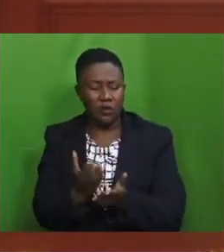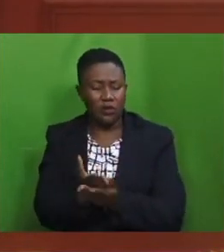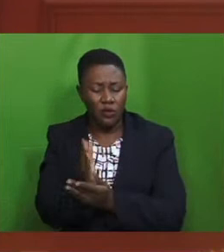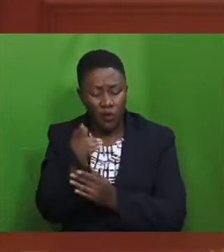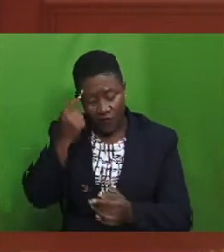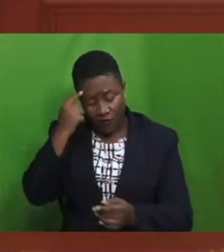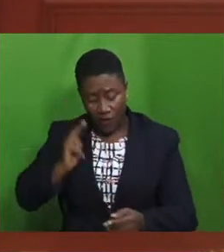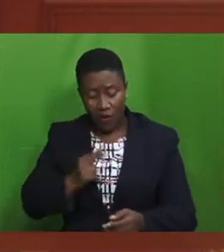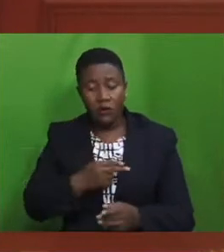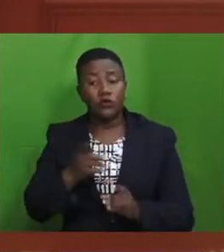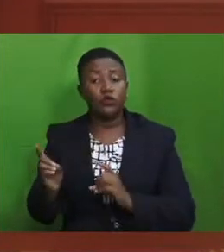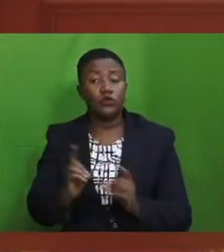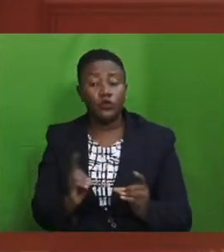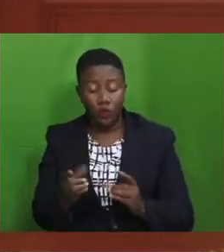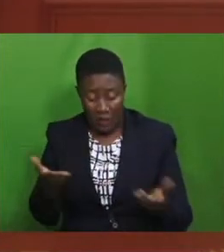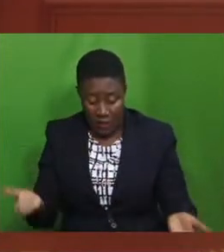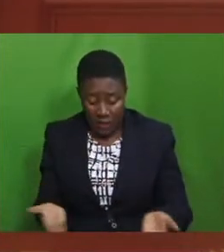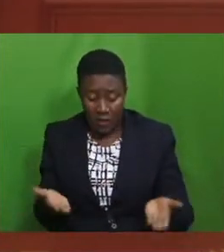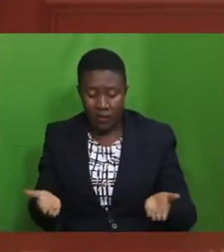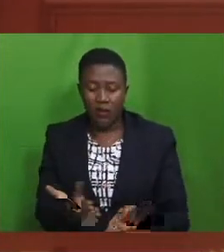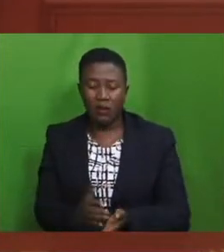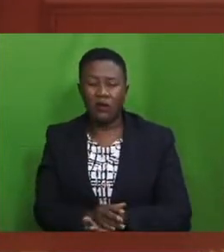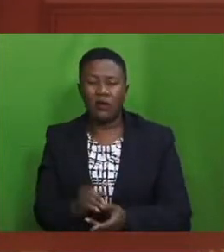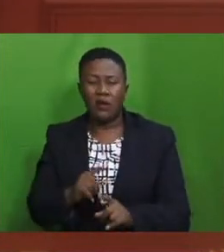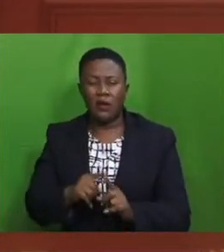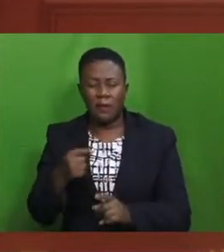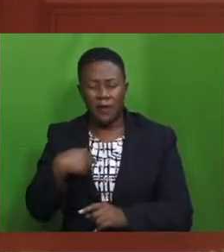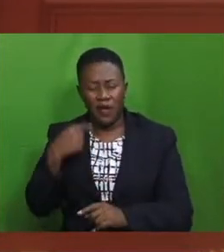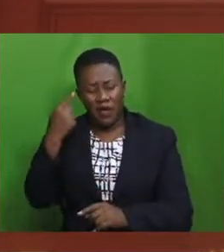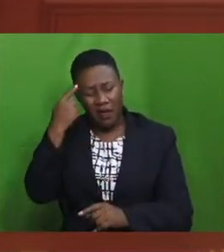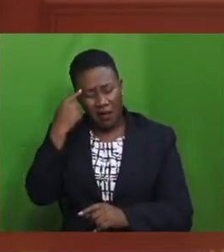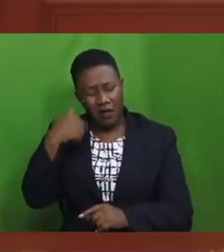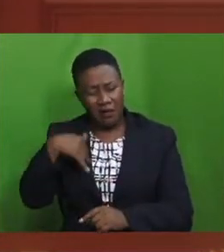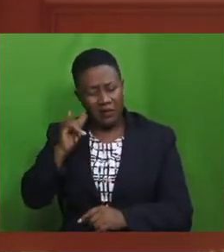us to do as a House. But I still strongly think